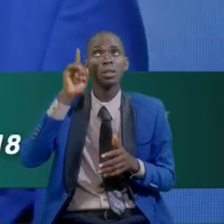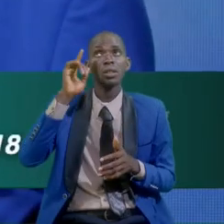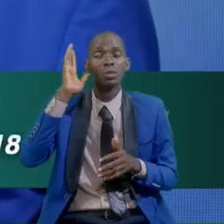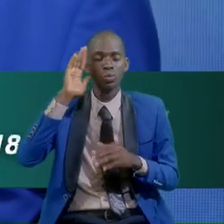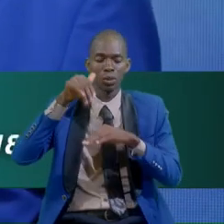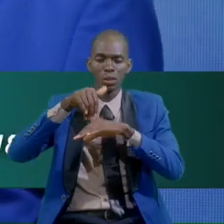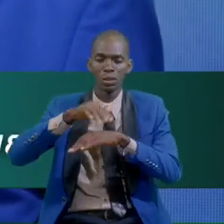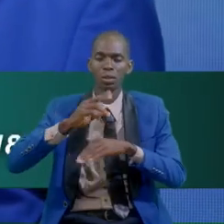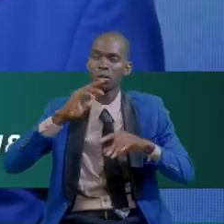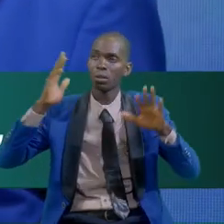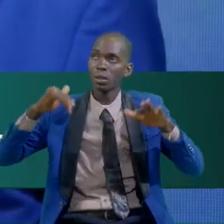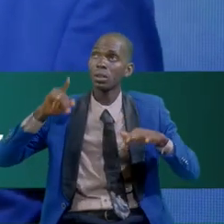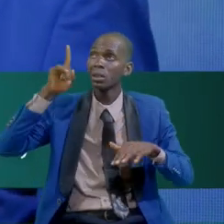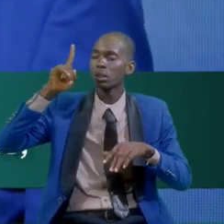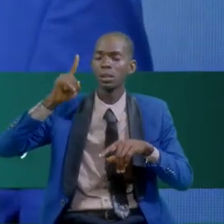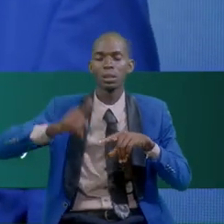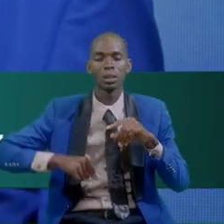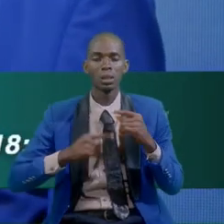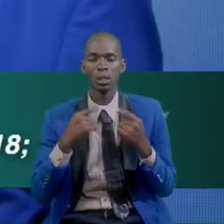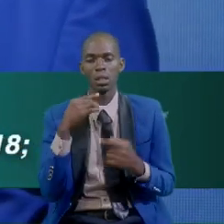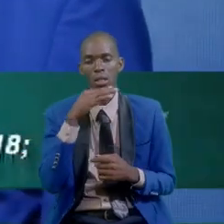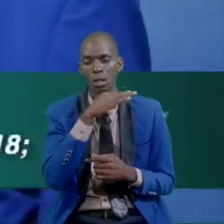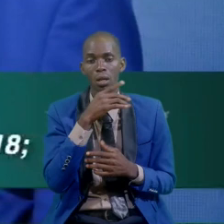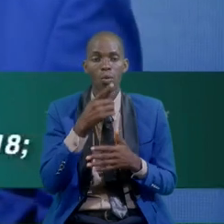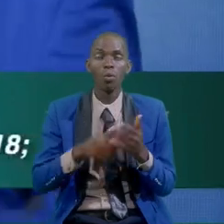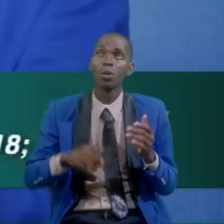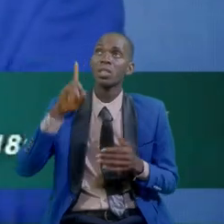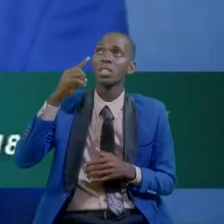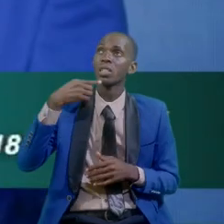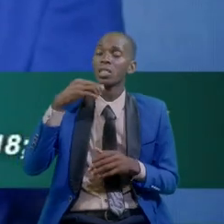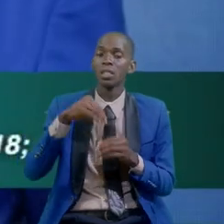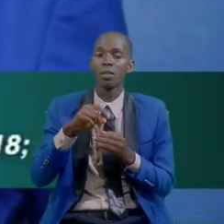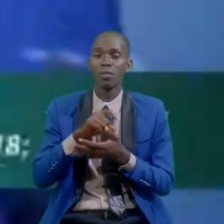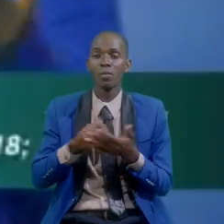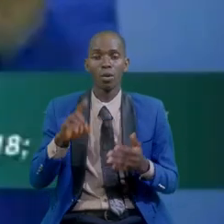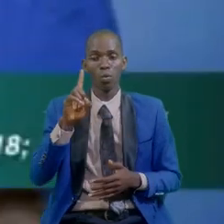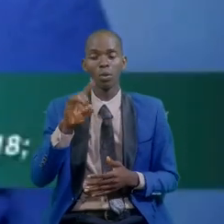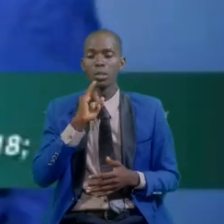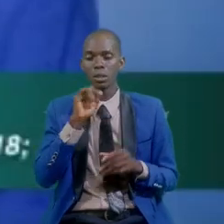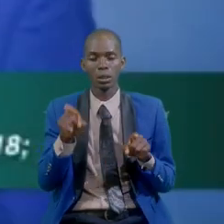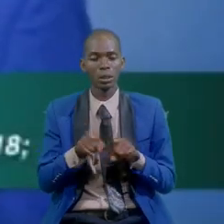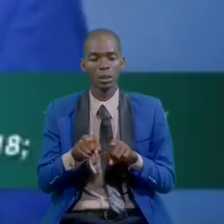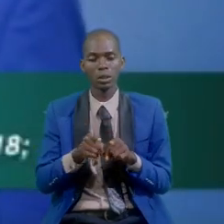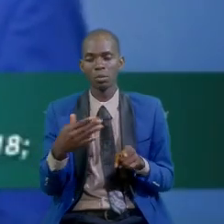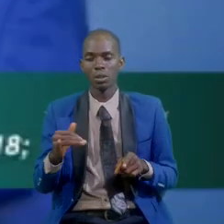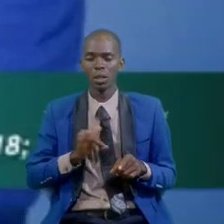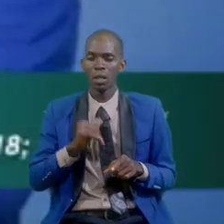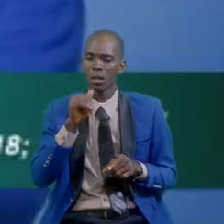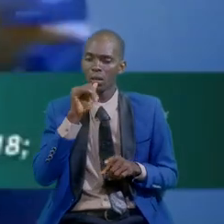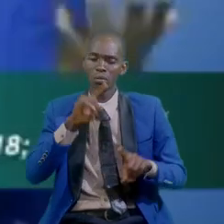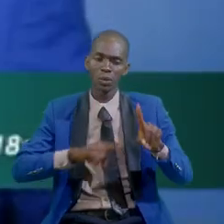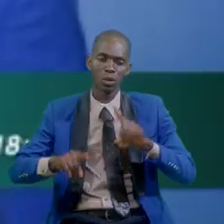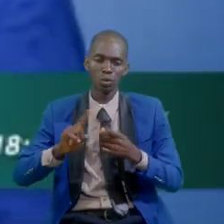and God cannot lie. And what he said in verse 1 is what I'm saying in verse 41.